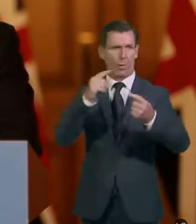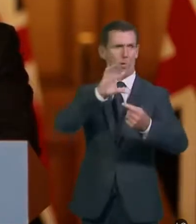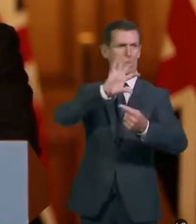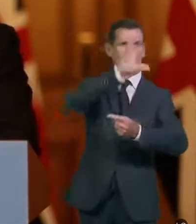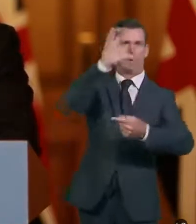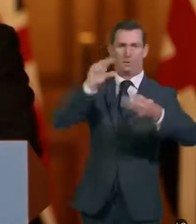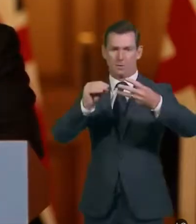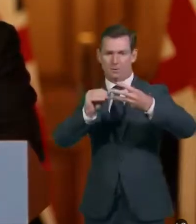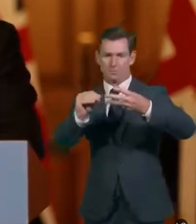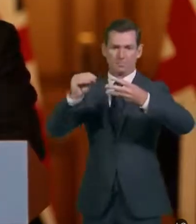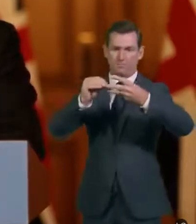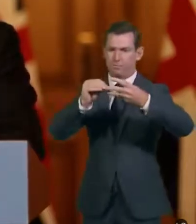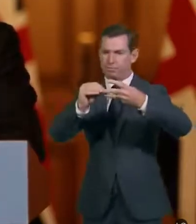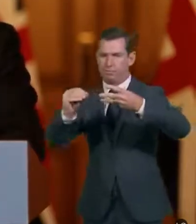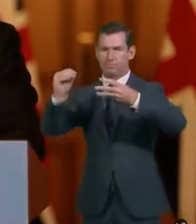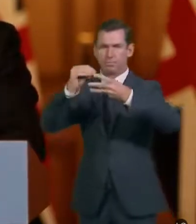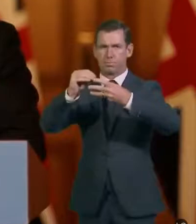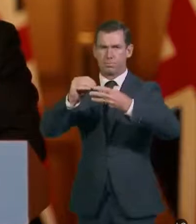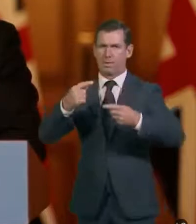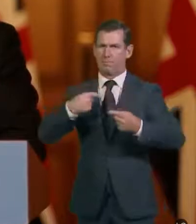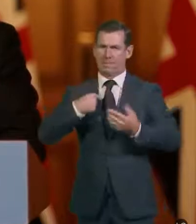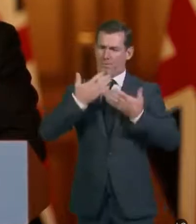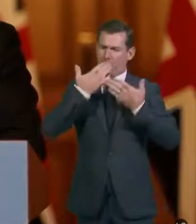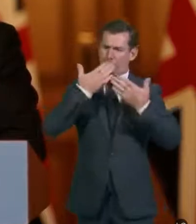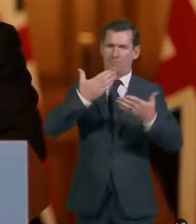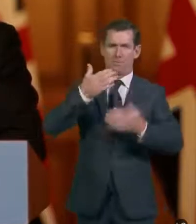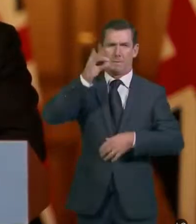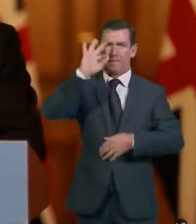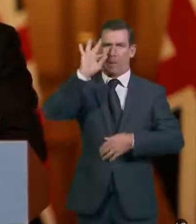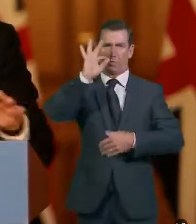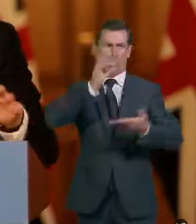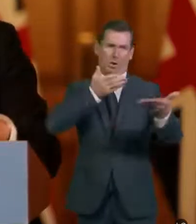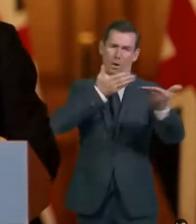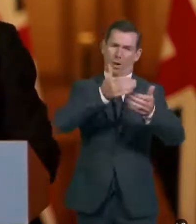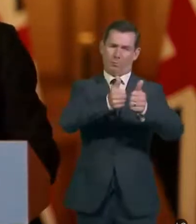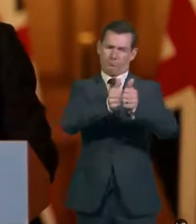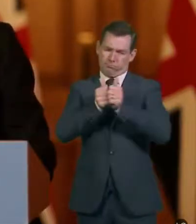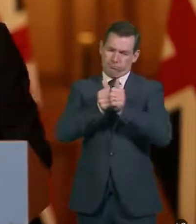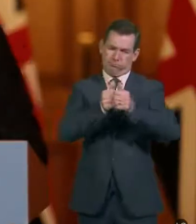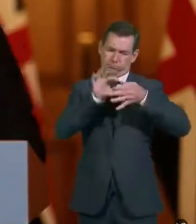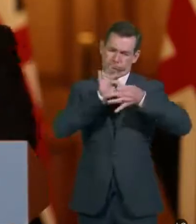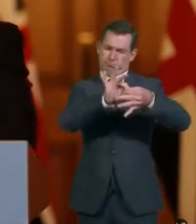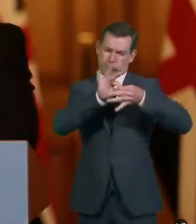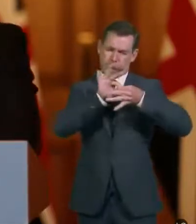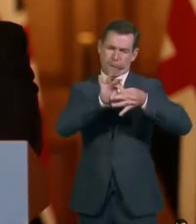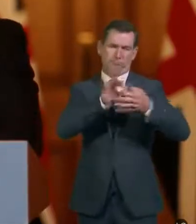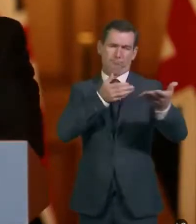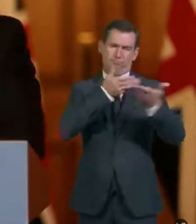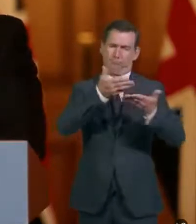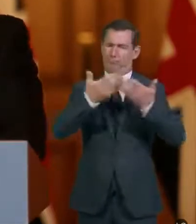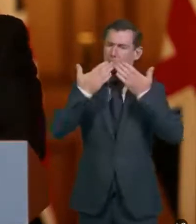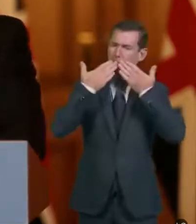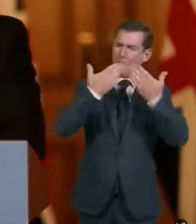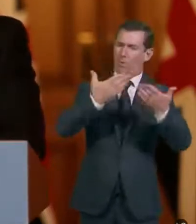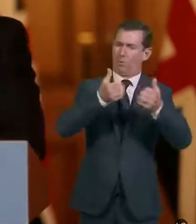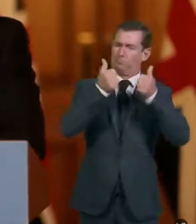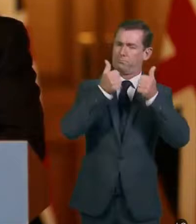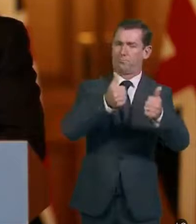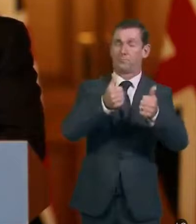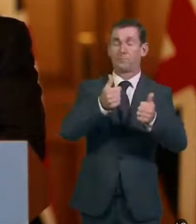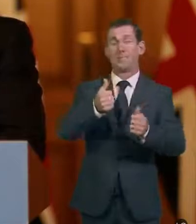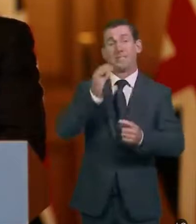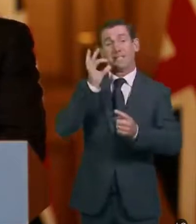hotspot areas who've been working with us over the last week on how to control the virus in their areas. In particular, I would like to thank